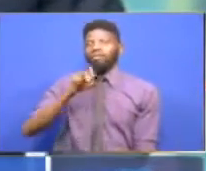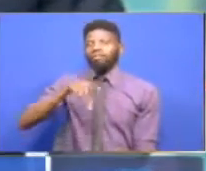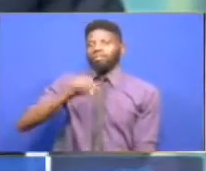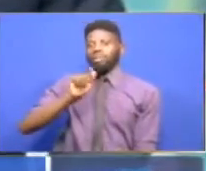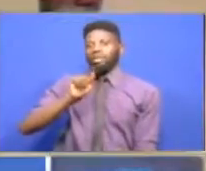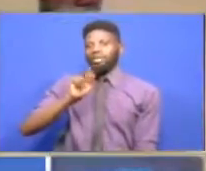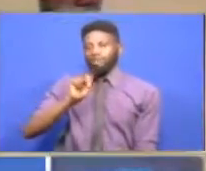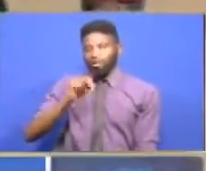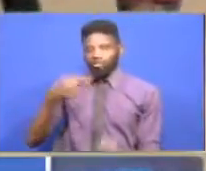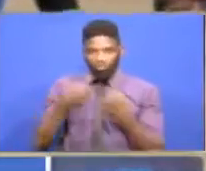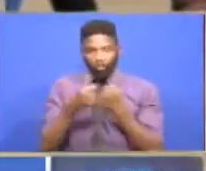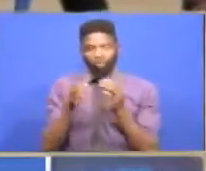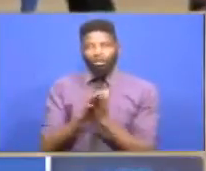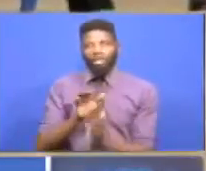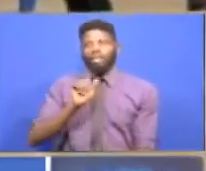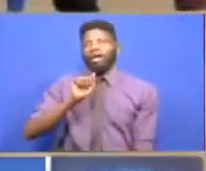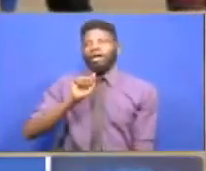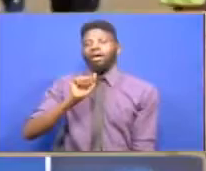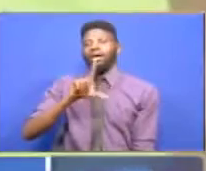Al-Aqsa.